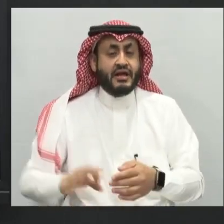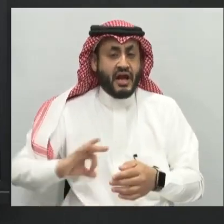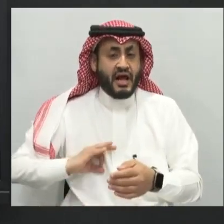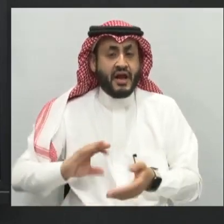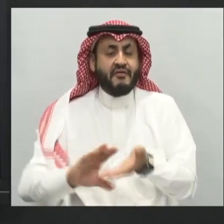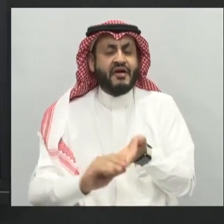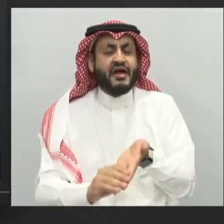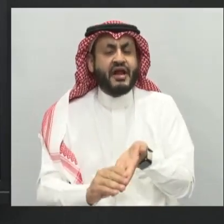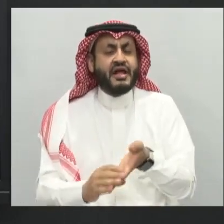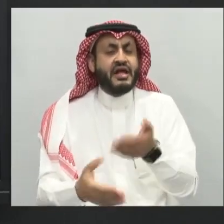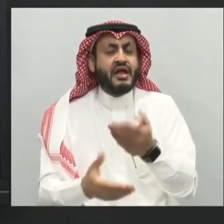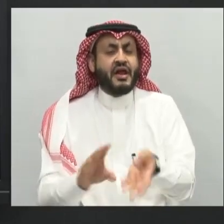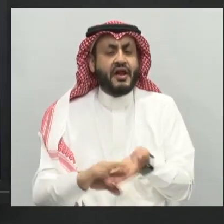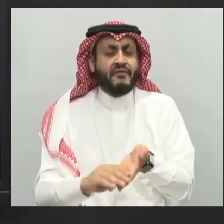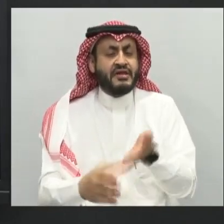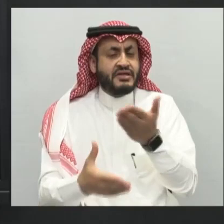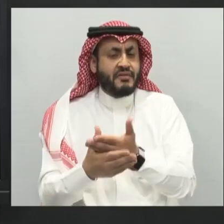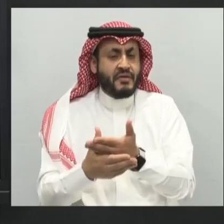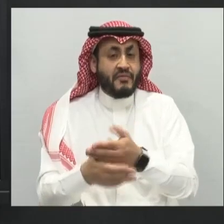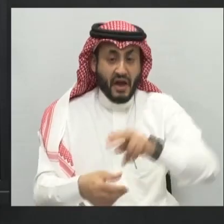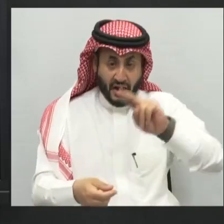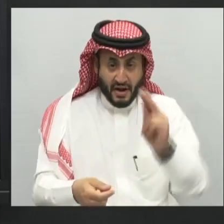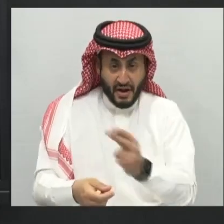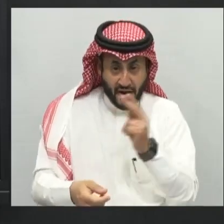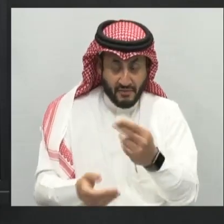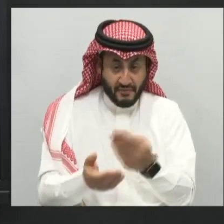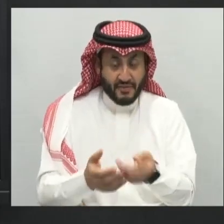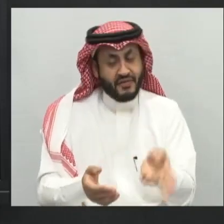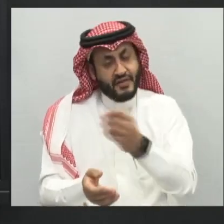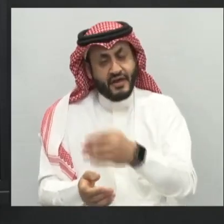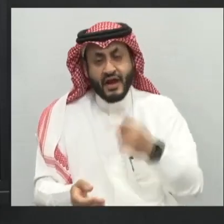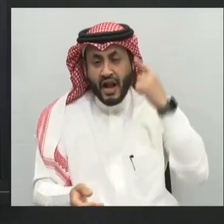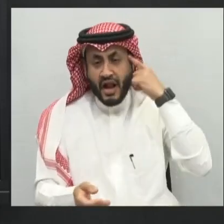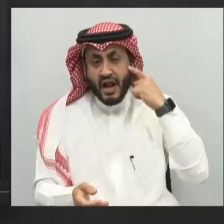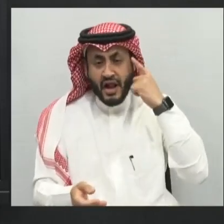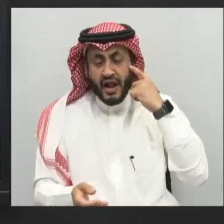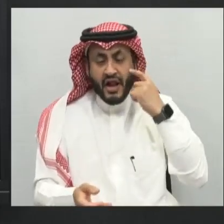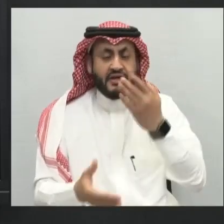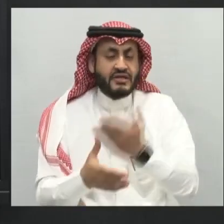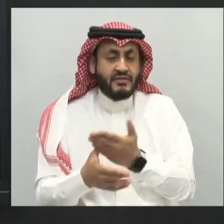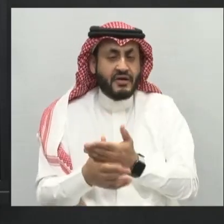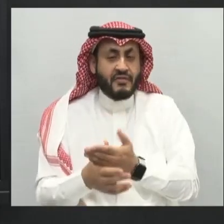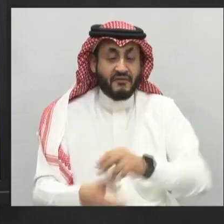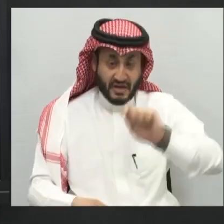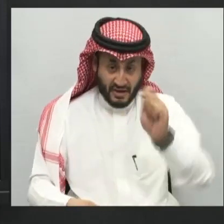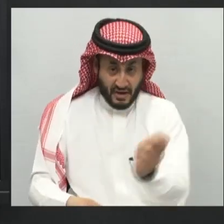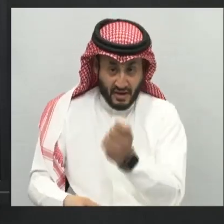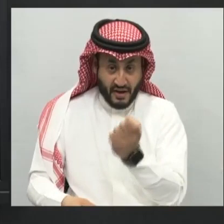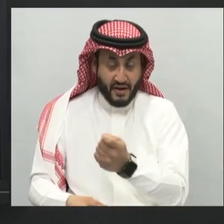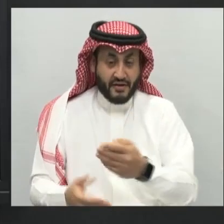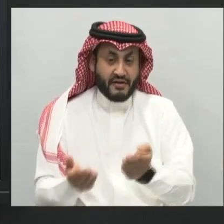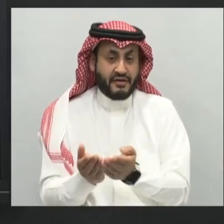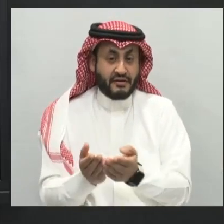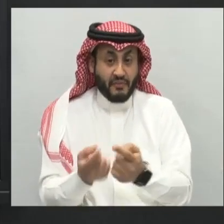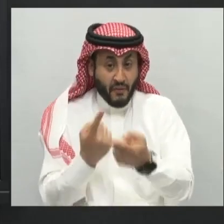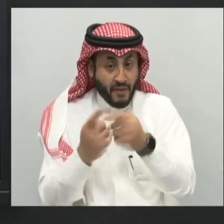class. And the other one likes Saturday because she has handwriting class. So this happens only once?